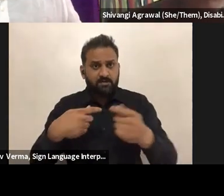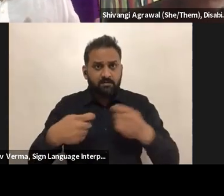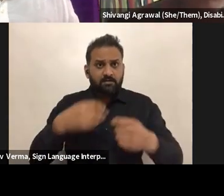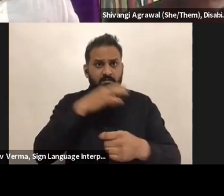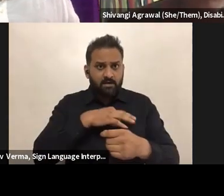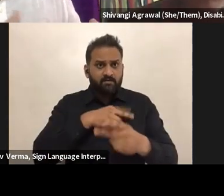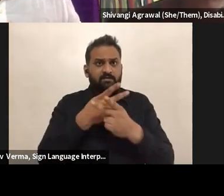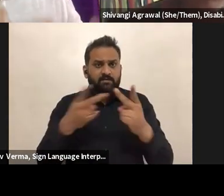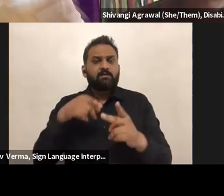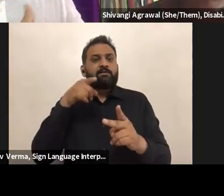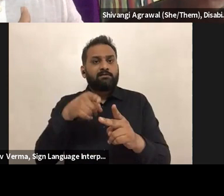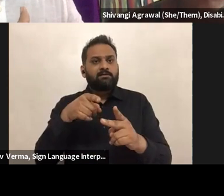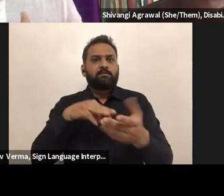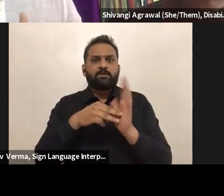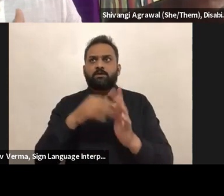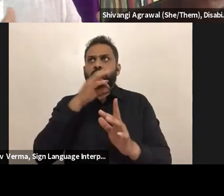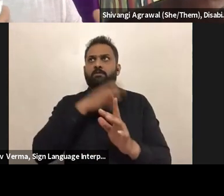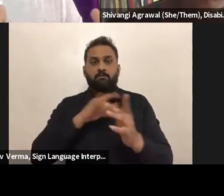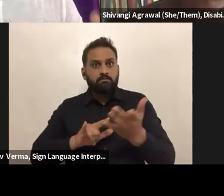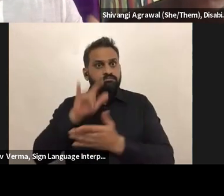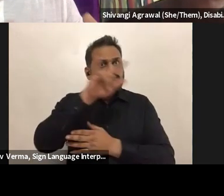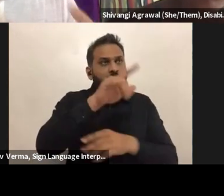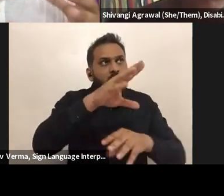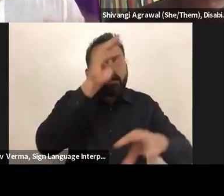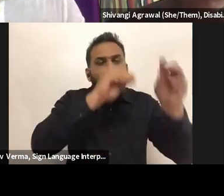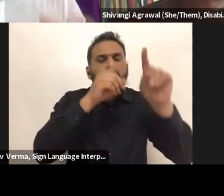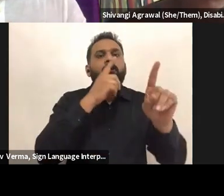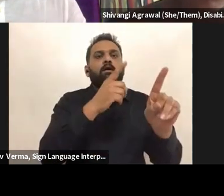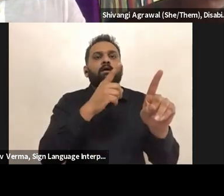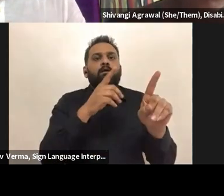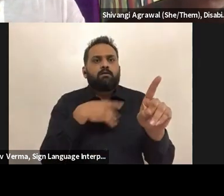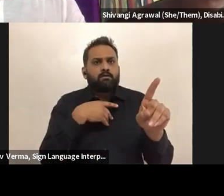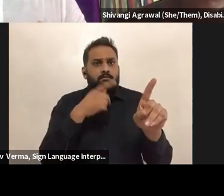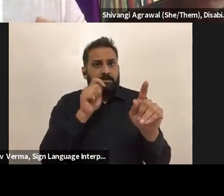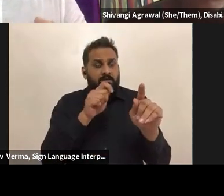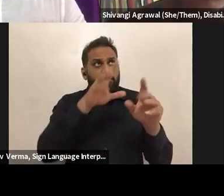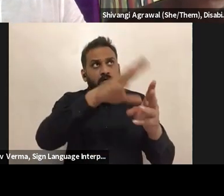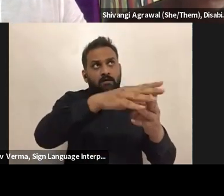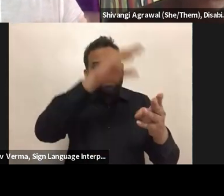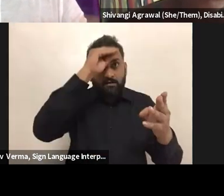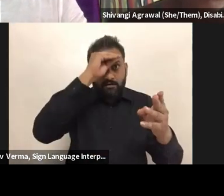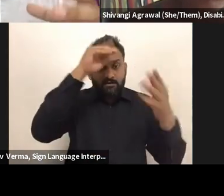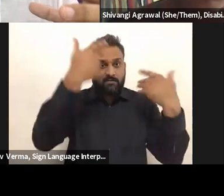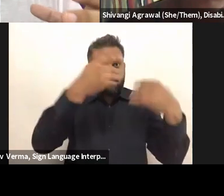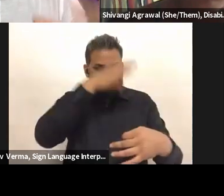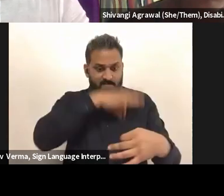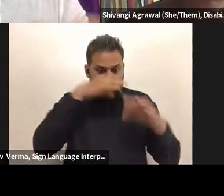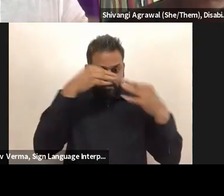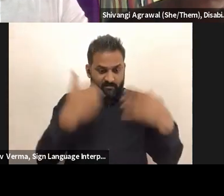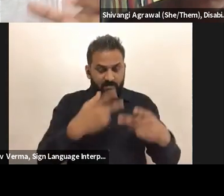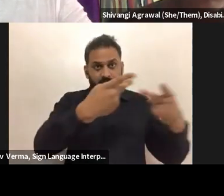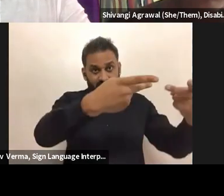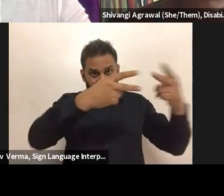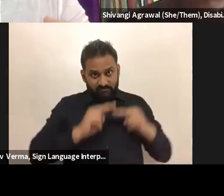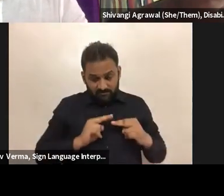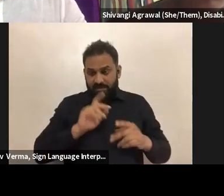privilege for me to go there. And can I convert that privilege and into actionable items that